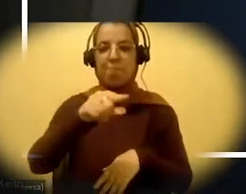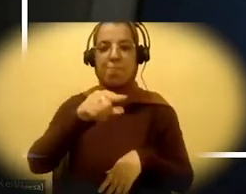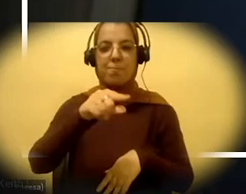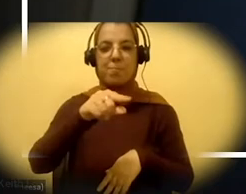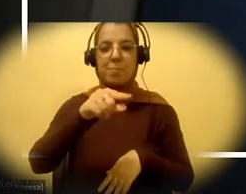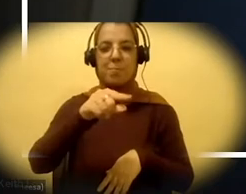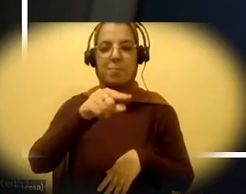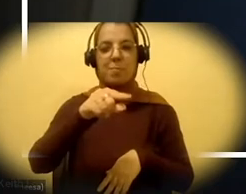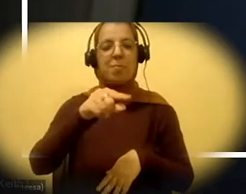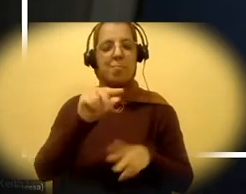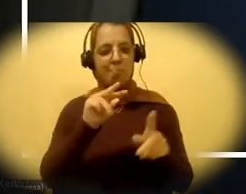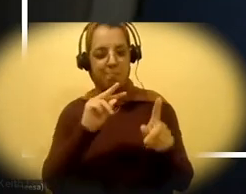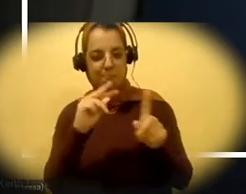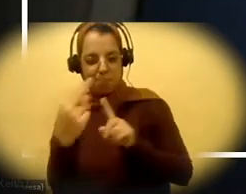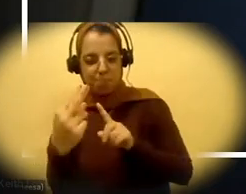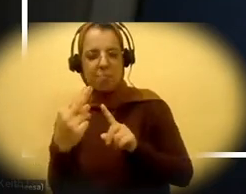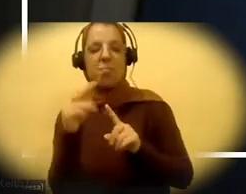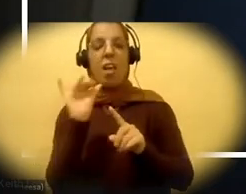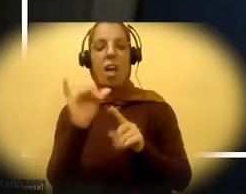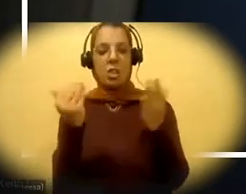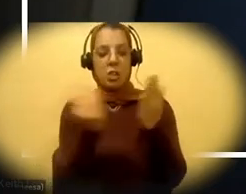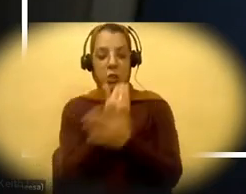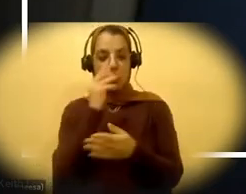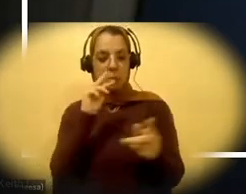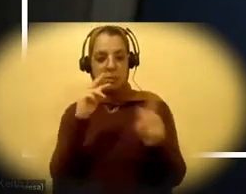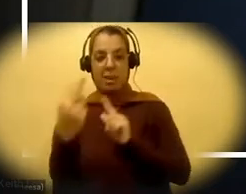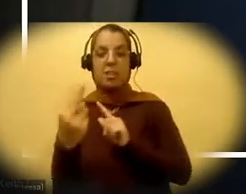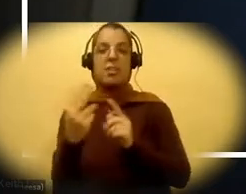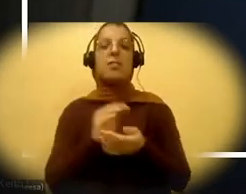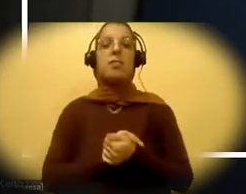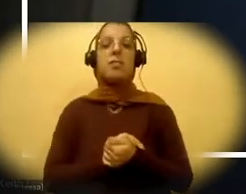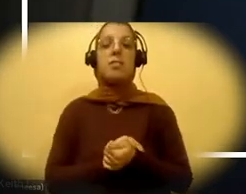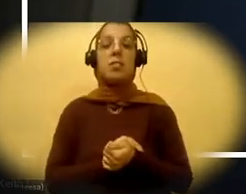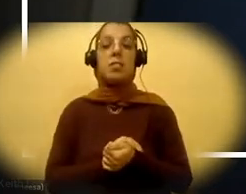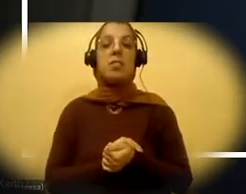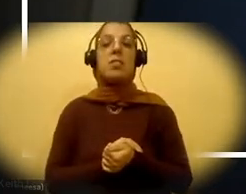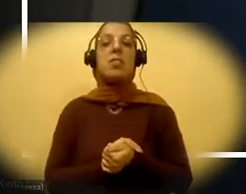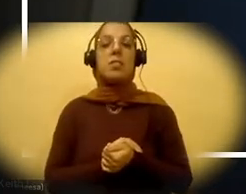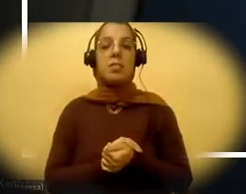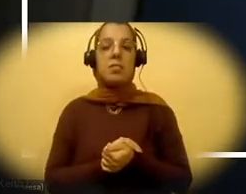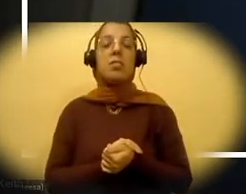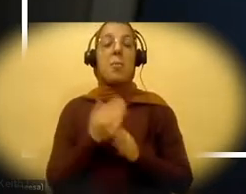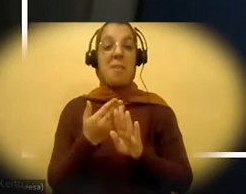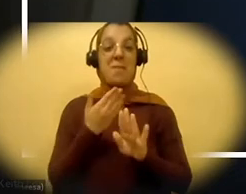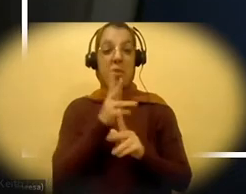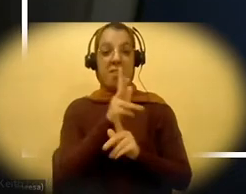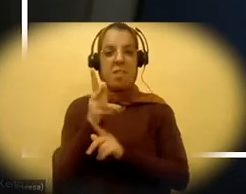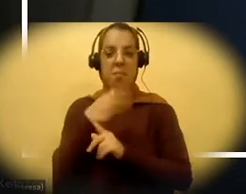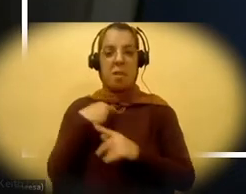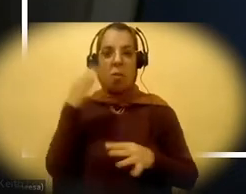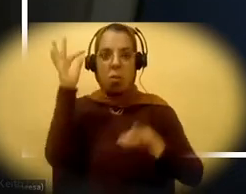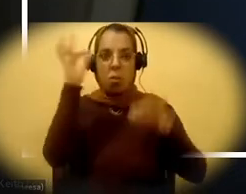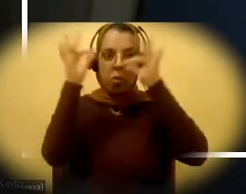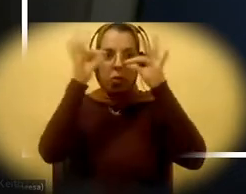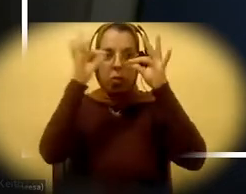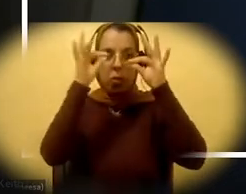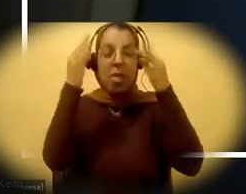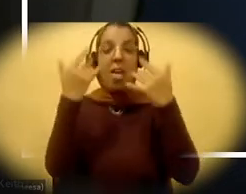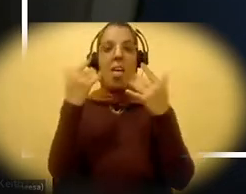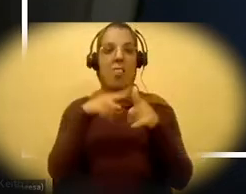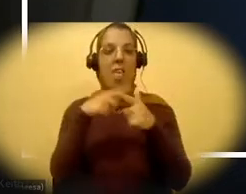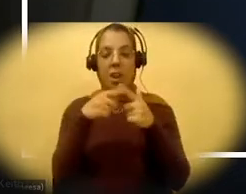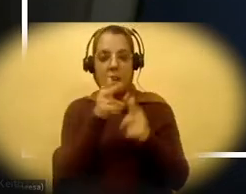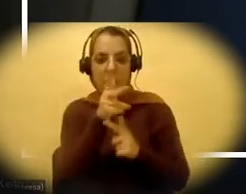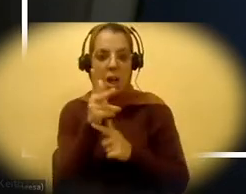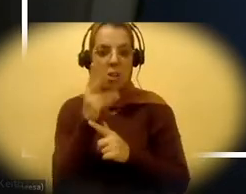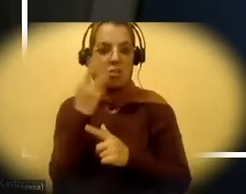in a context that I hadn't looked at before. I had started making this film about it. And it's just making